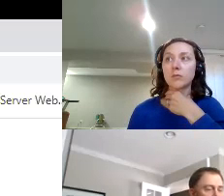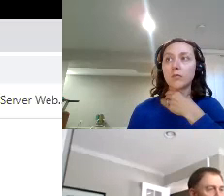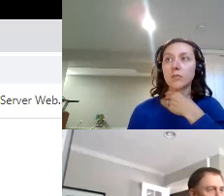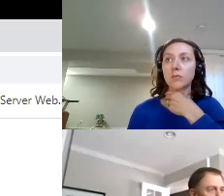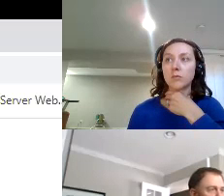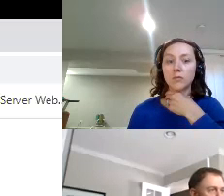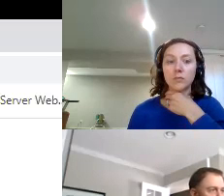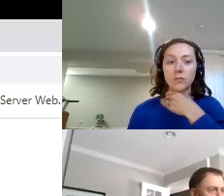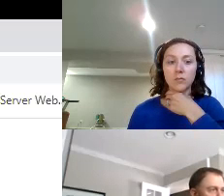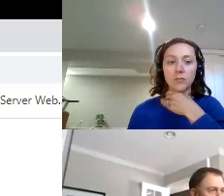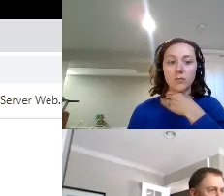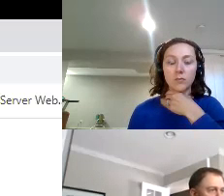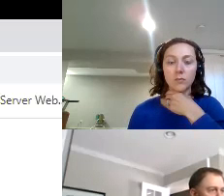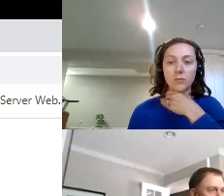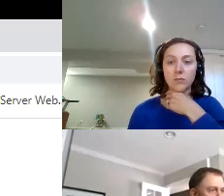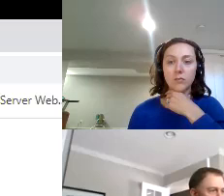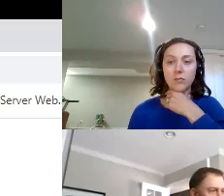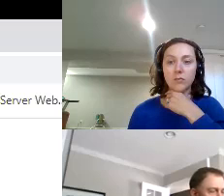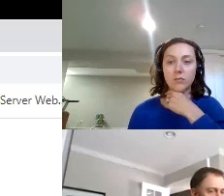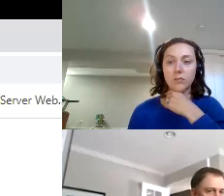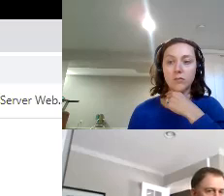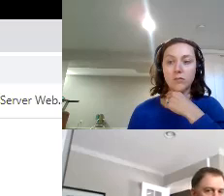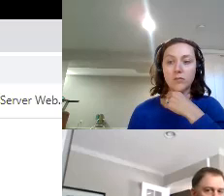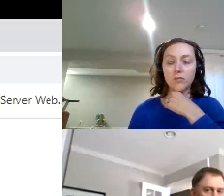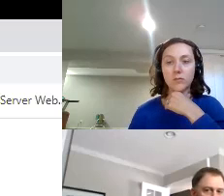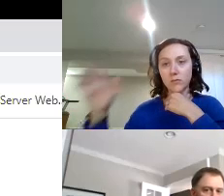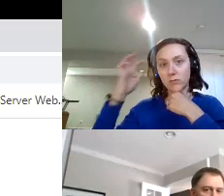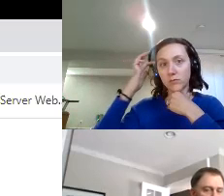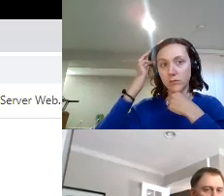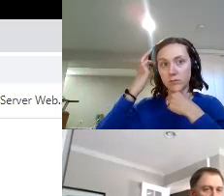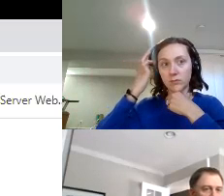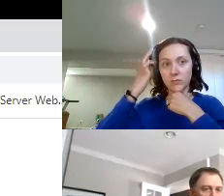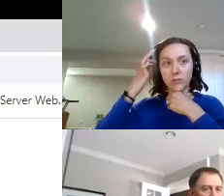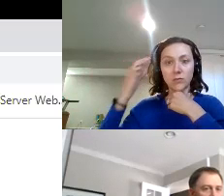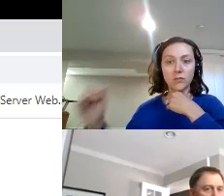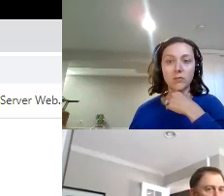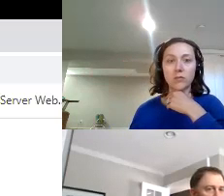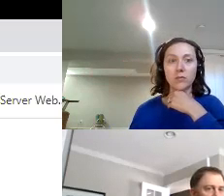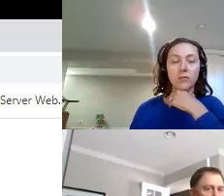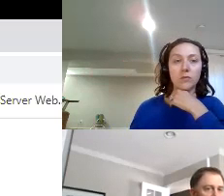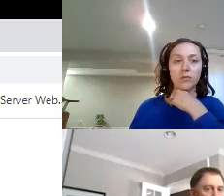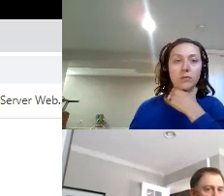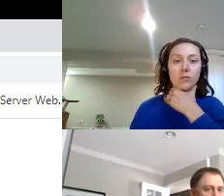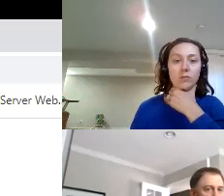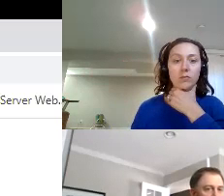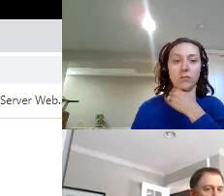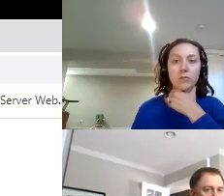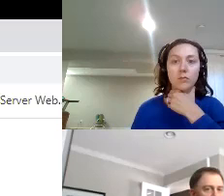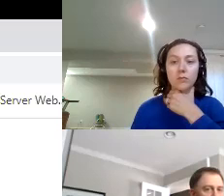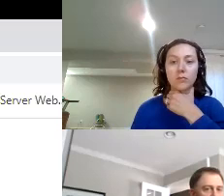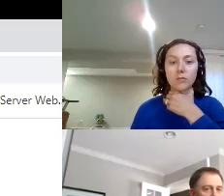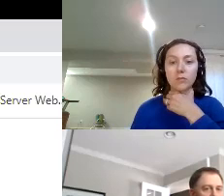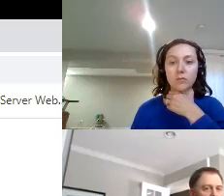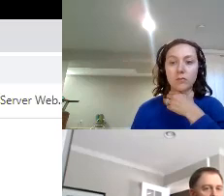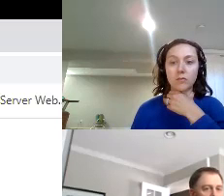available in those different breakdowns or stratifications for demographic characteristics. And so you would just want